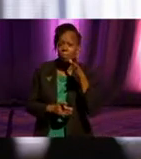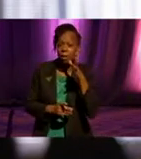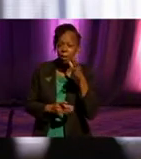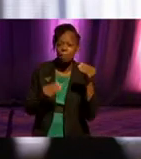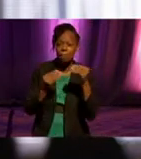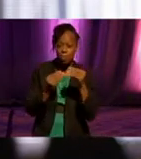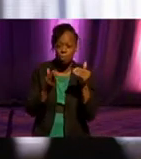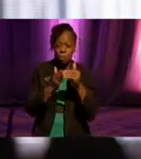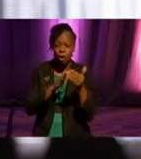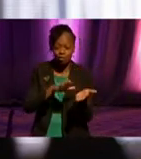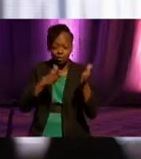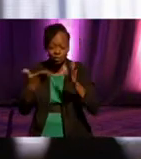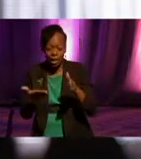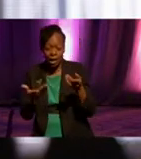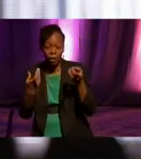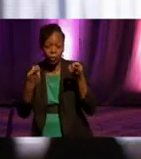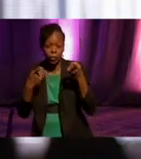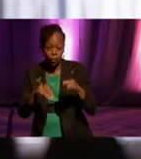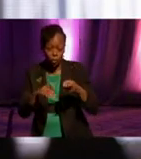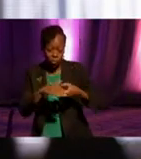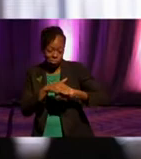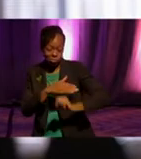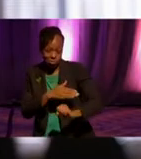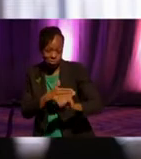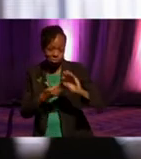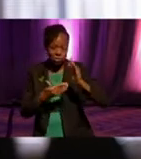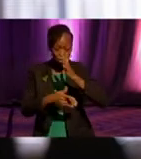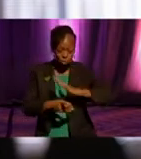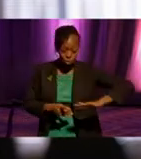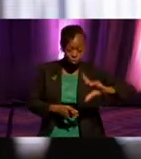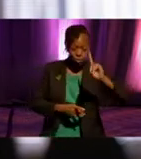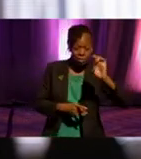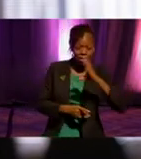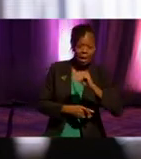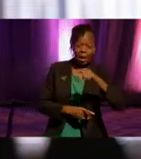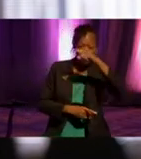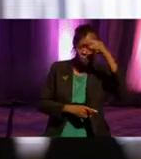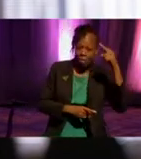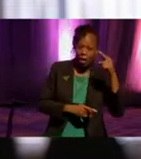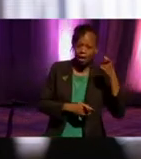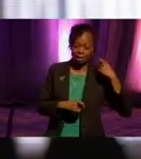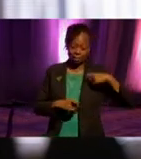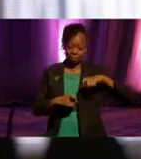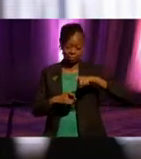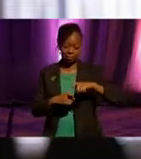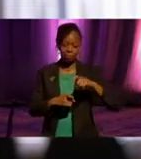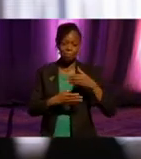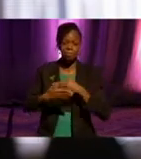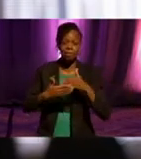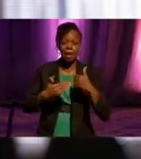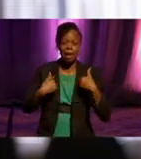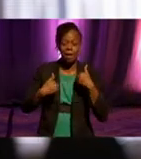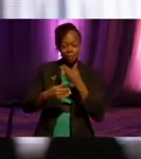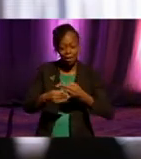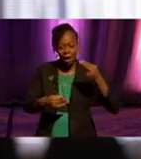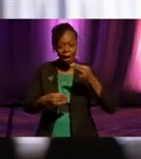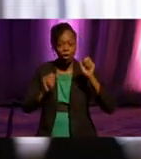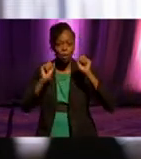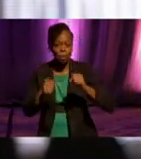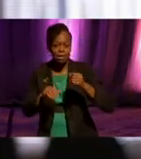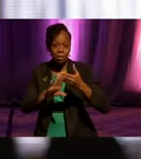during childbirth across the district, and Black and Hispanic babies have a higher chance of preterm complications